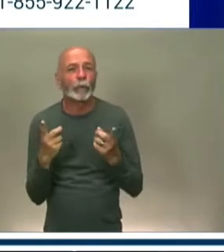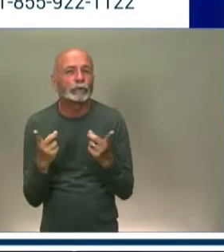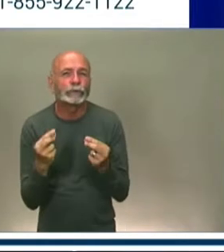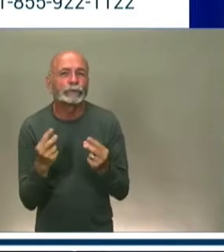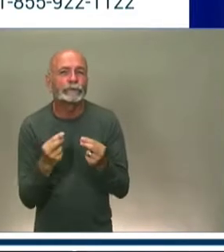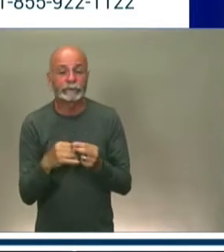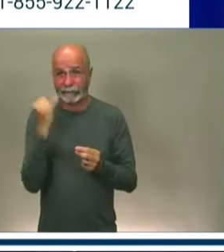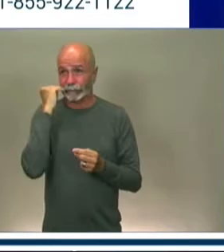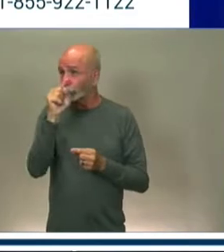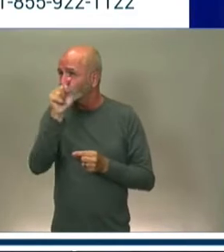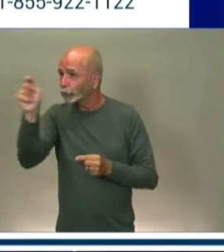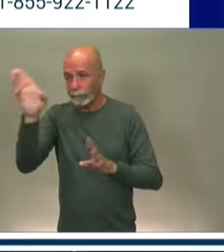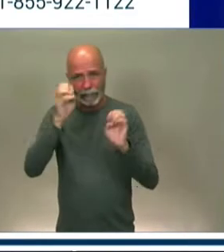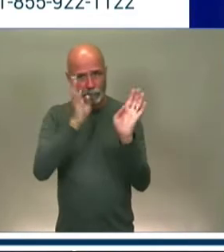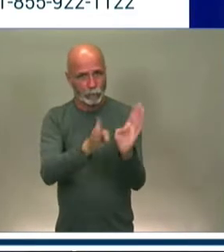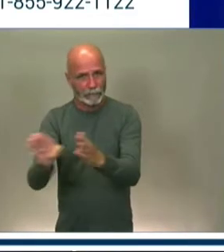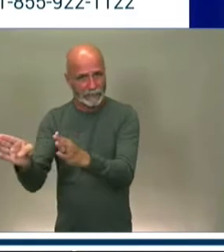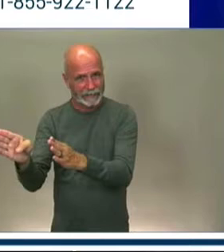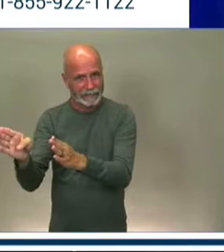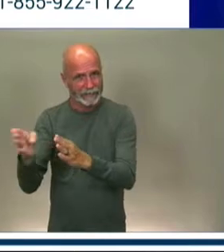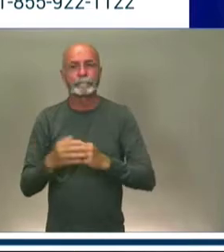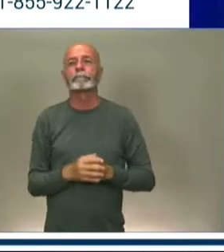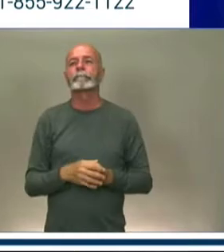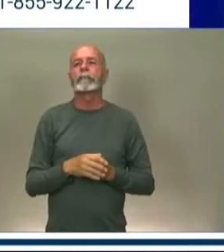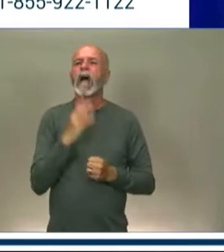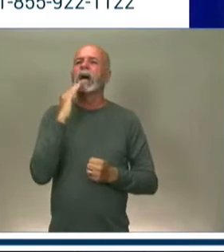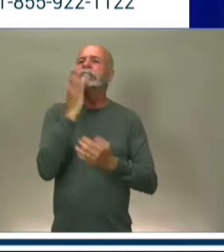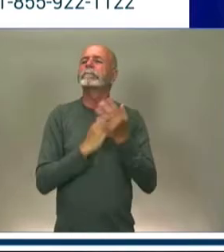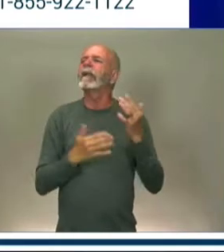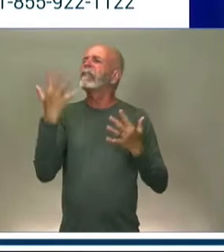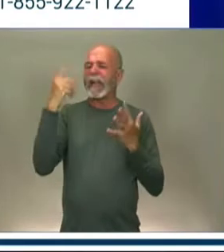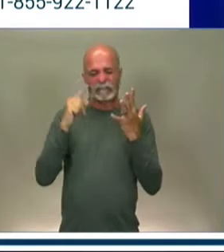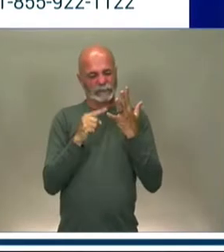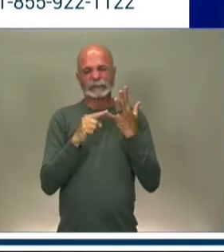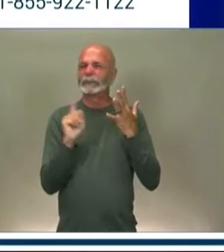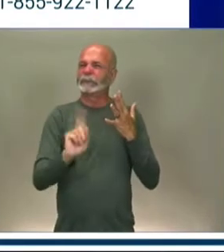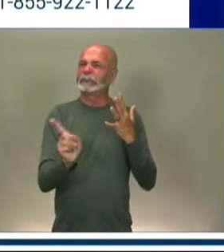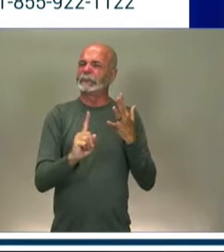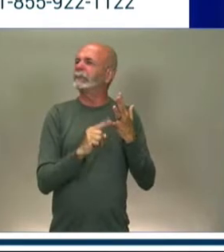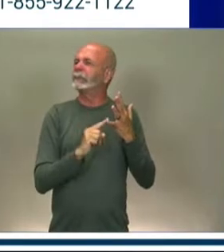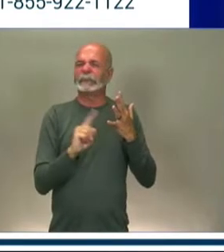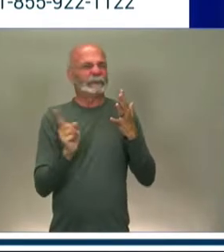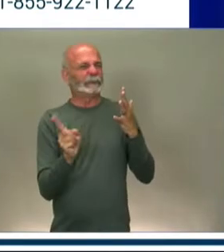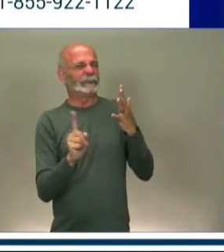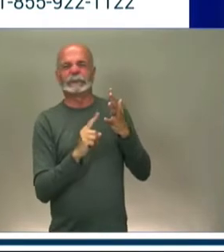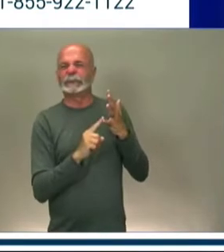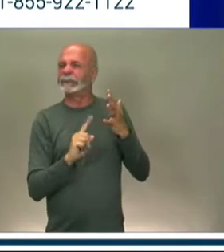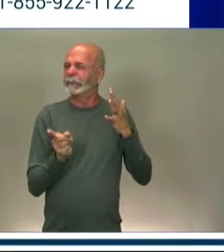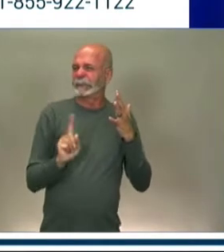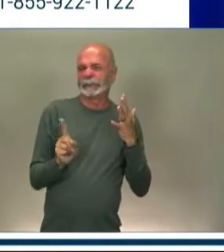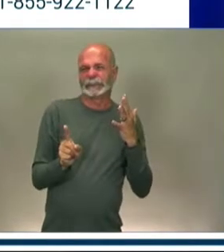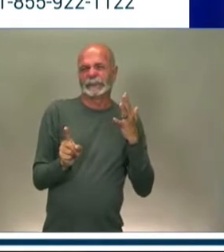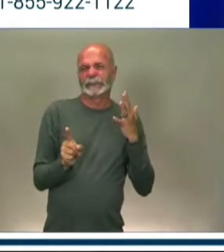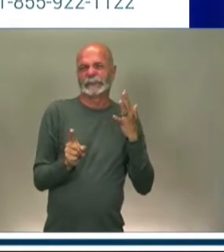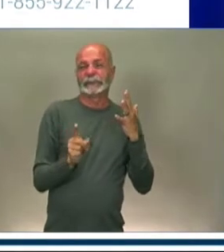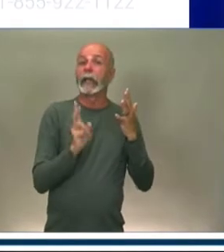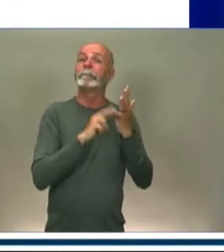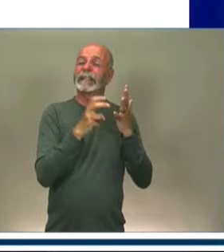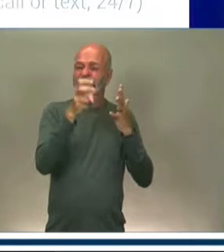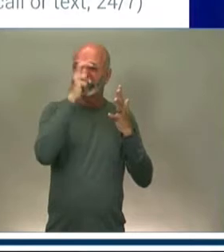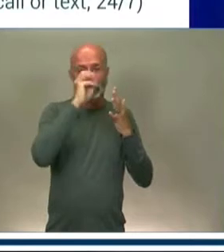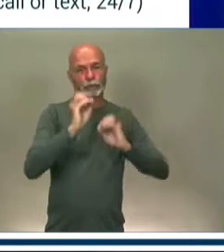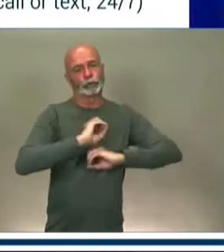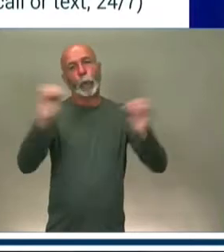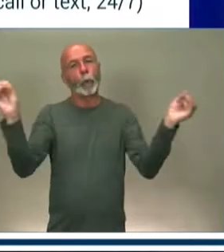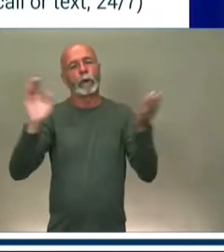know everyone is asking, what does phase five mean? And quite simply, it means no restrictions or